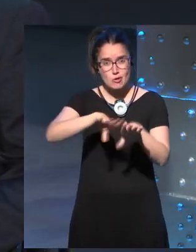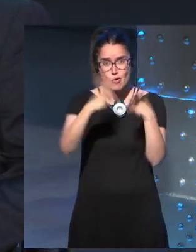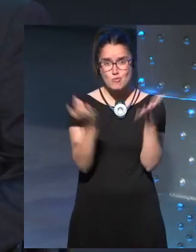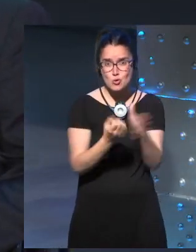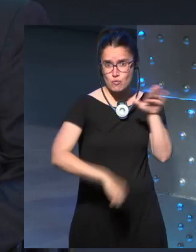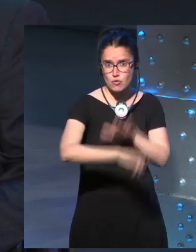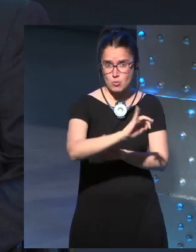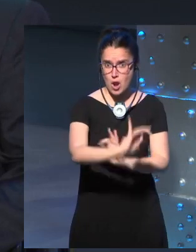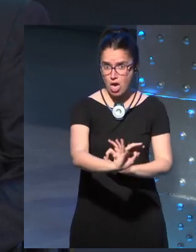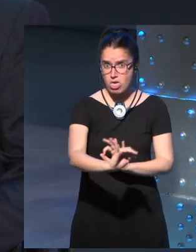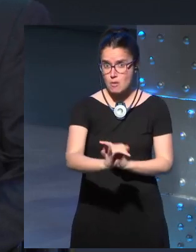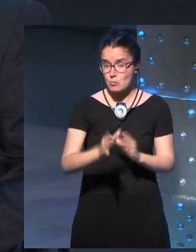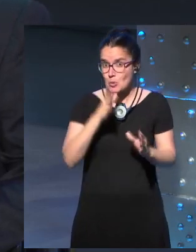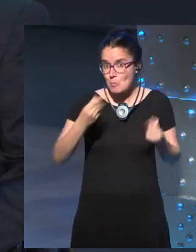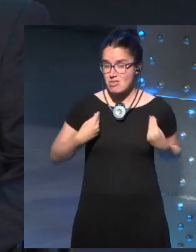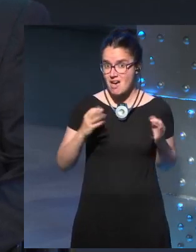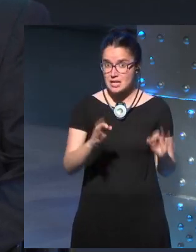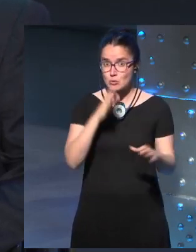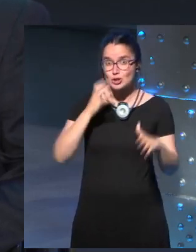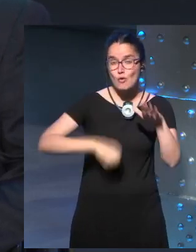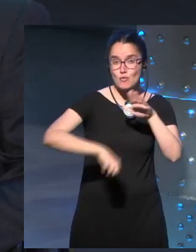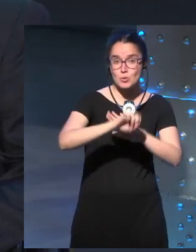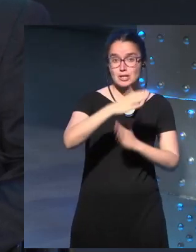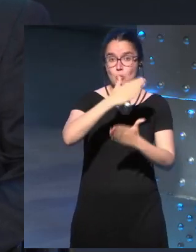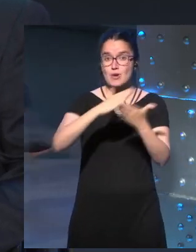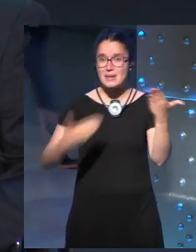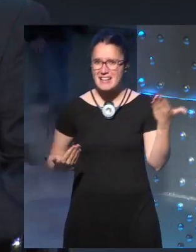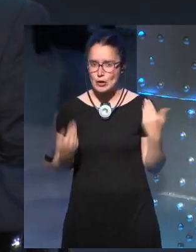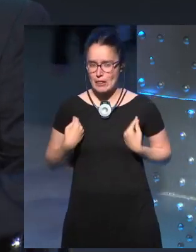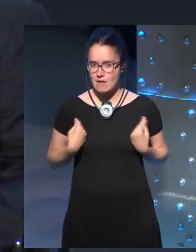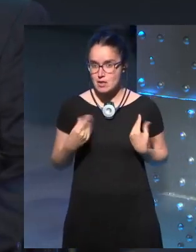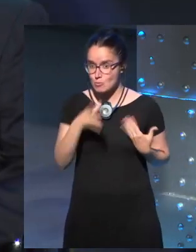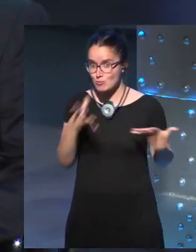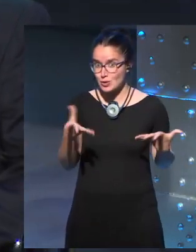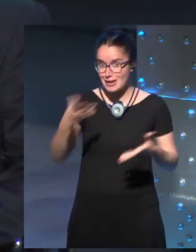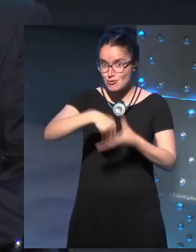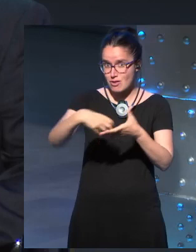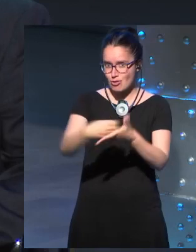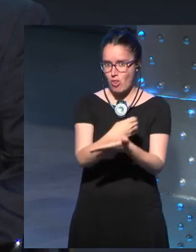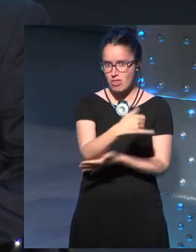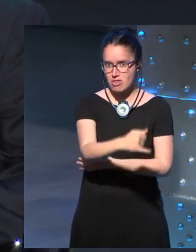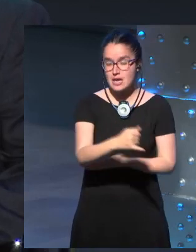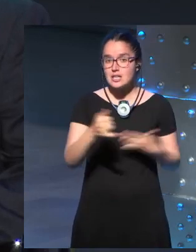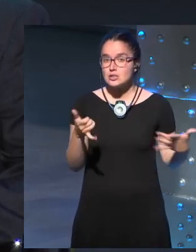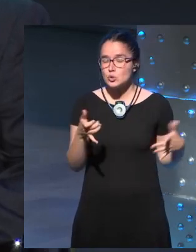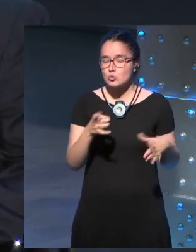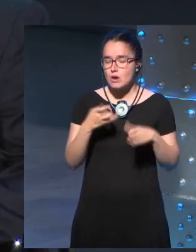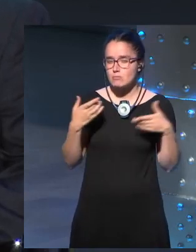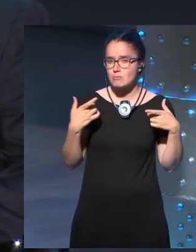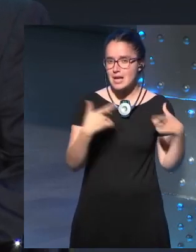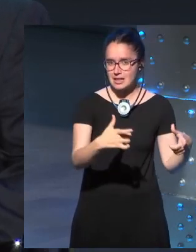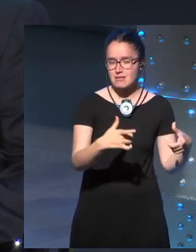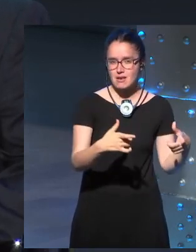the most stupid one. But this is life, this is football, and this is why football is a metaphor of life, because it embraces